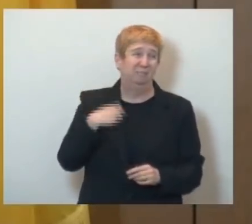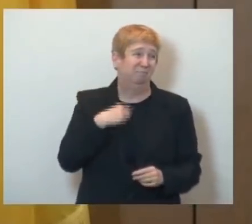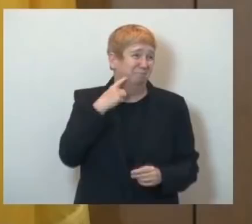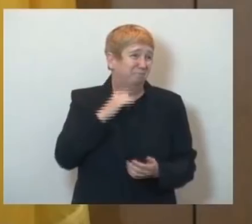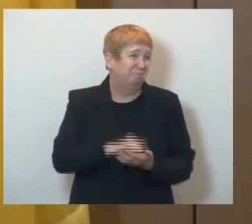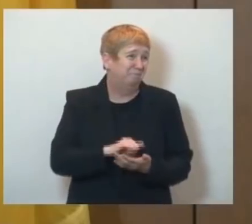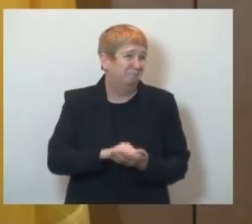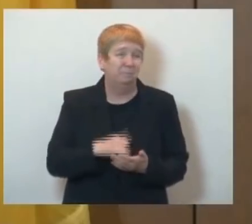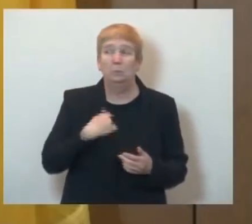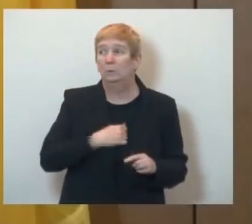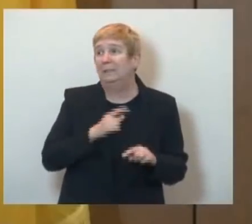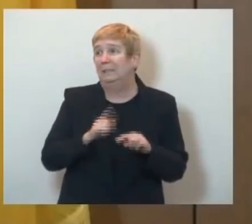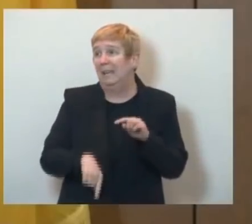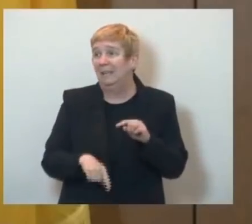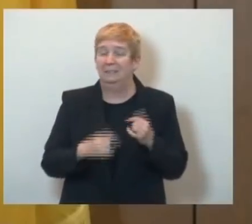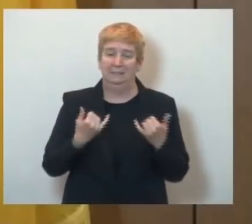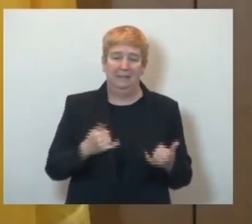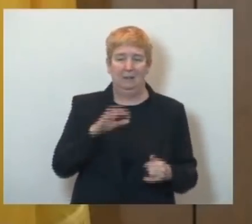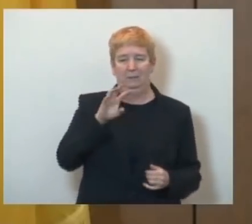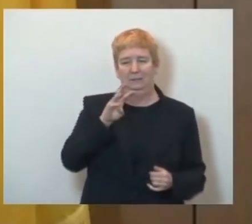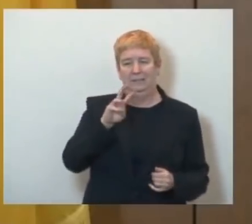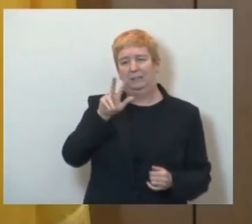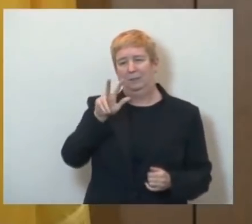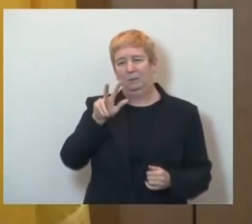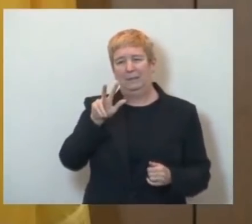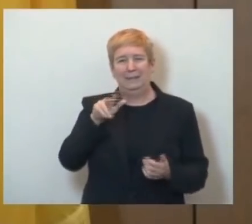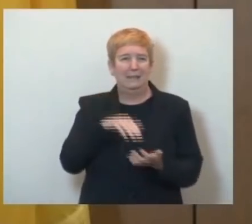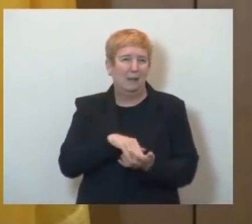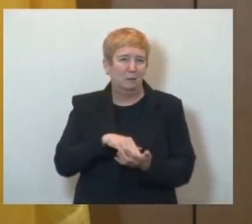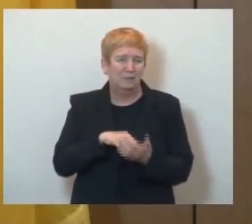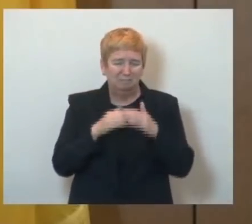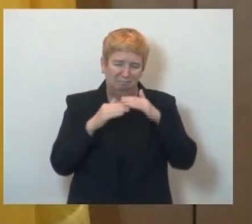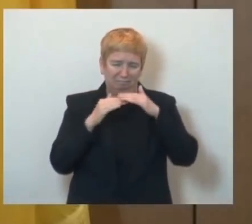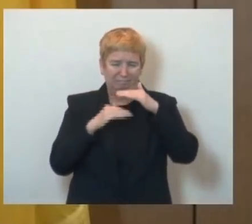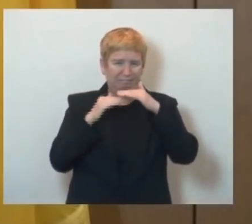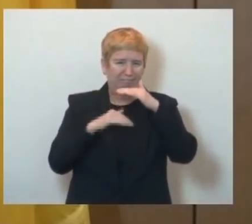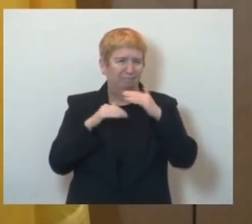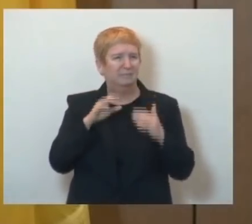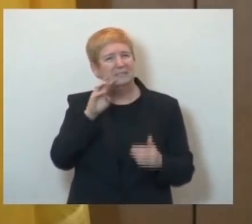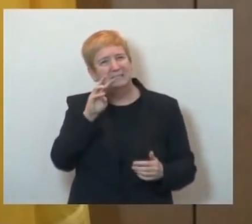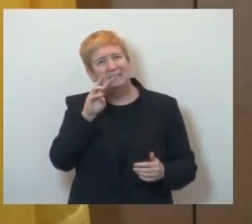we're at 63,000, a little under that.